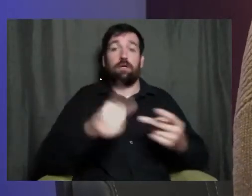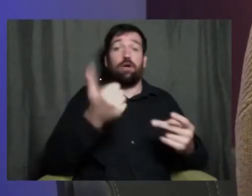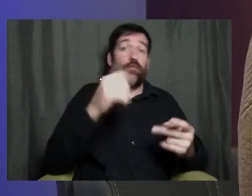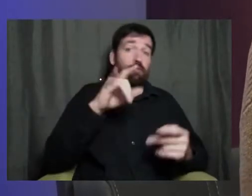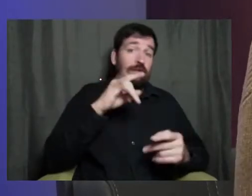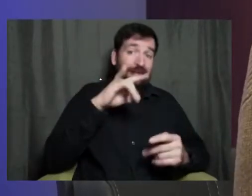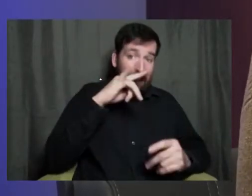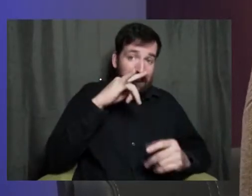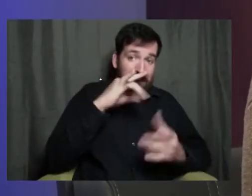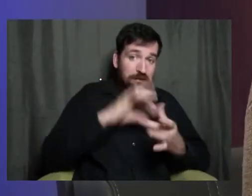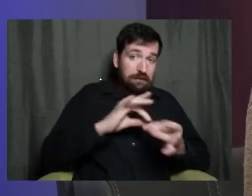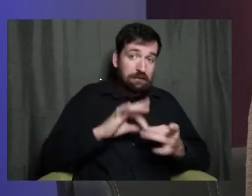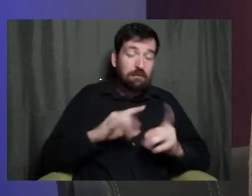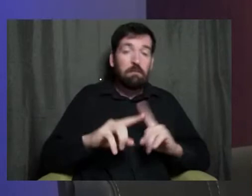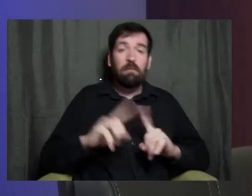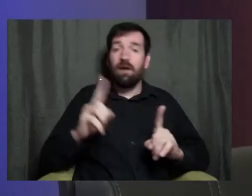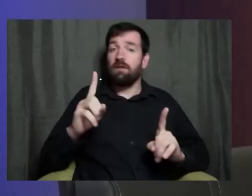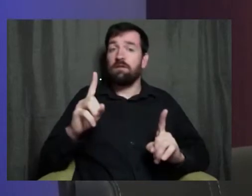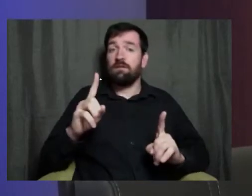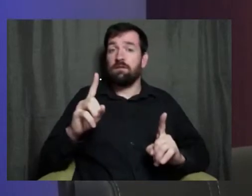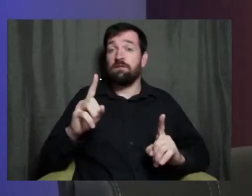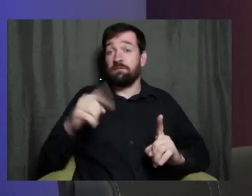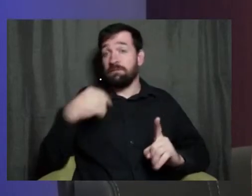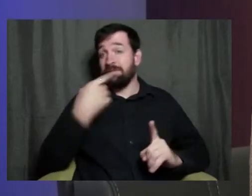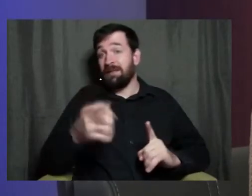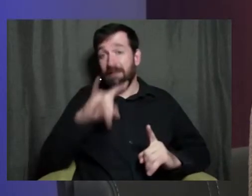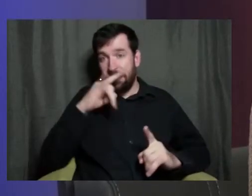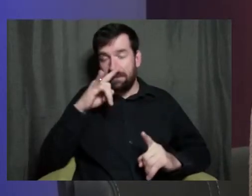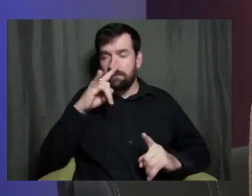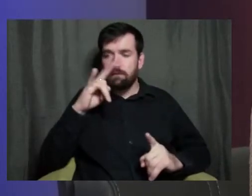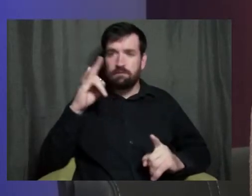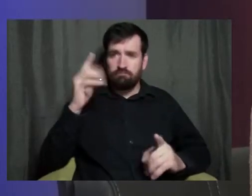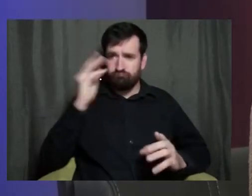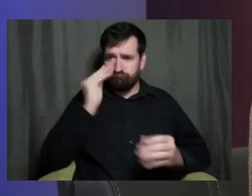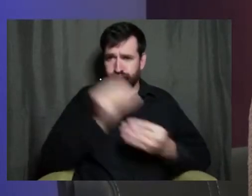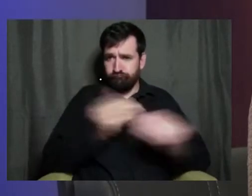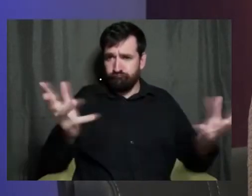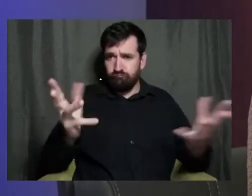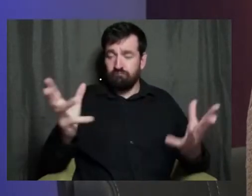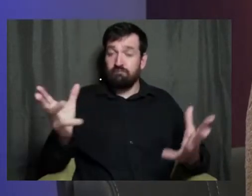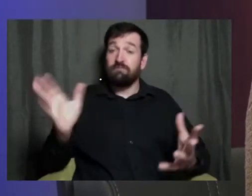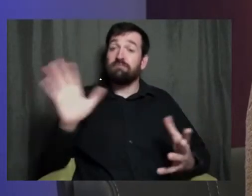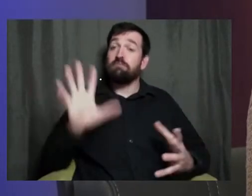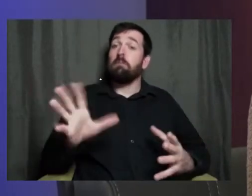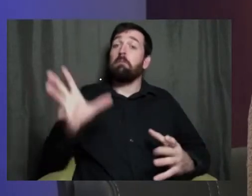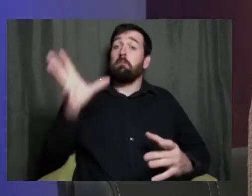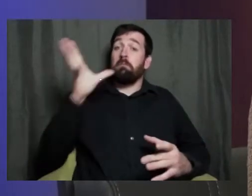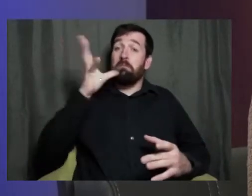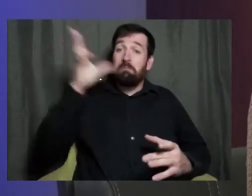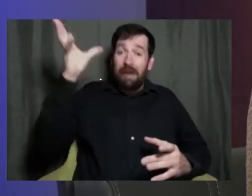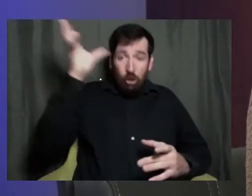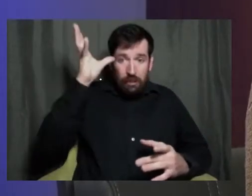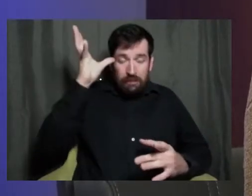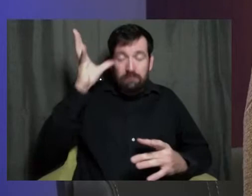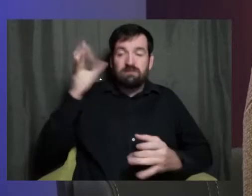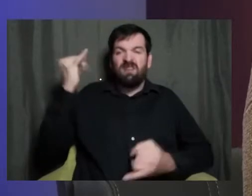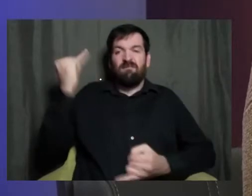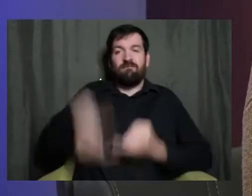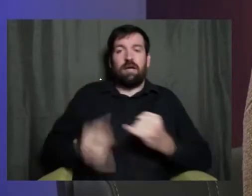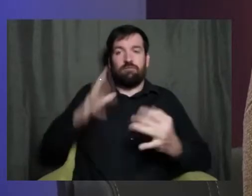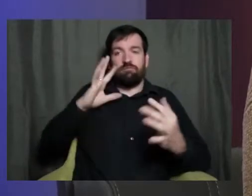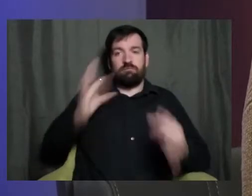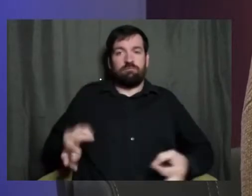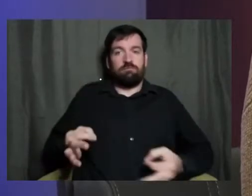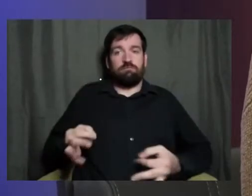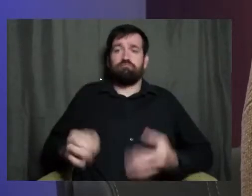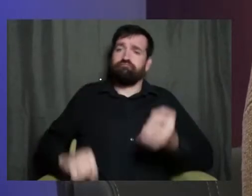let the kids, to let them know, as their parent, you have the final authority over what they say and do. And so to really reaffirm